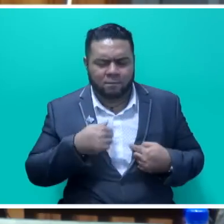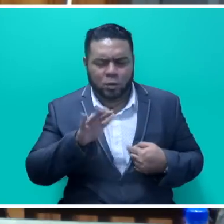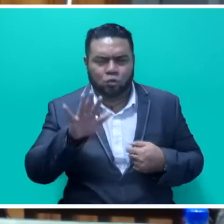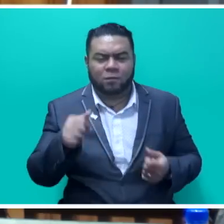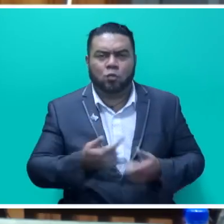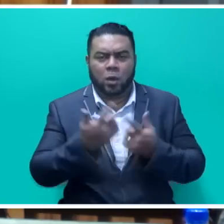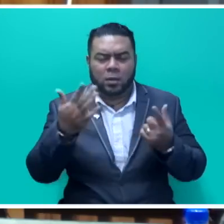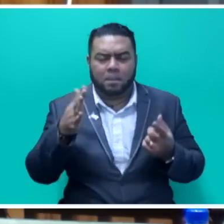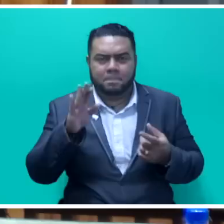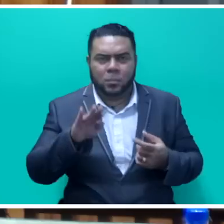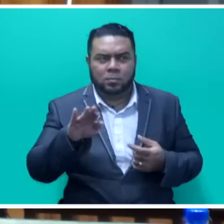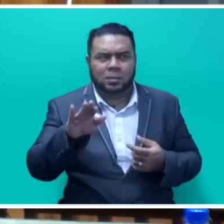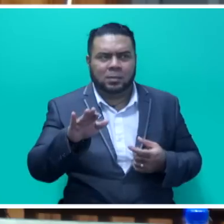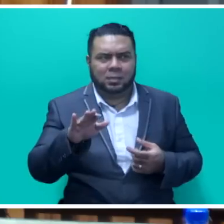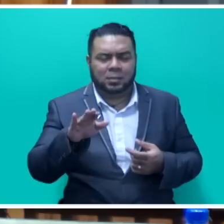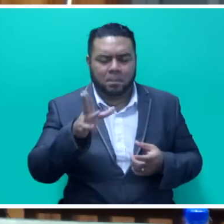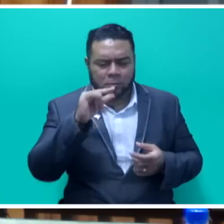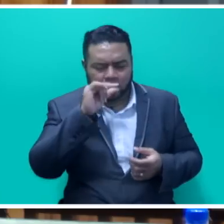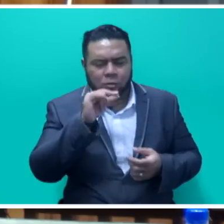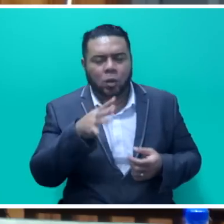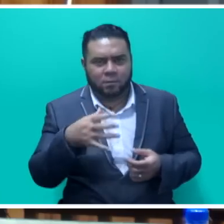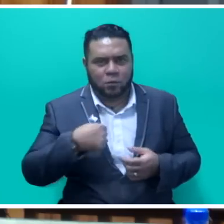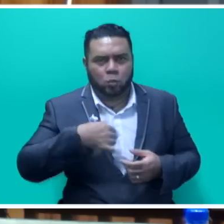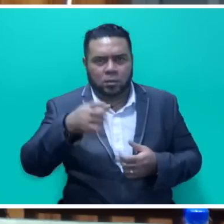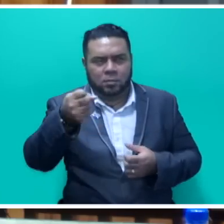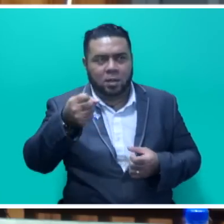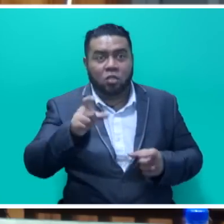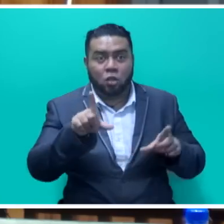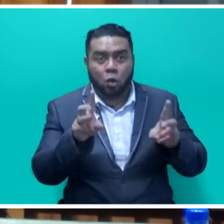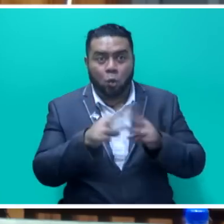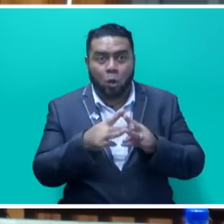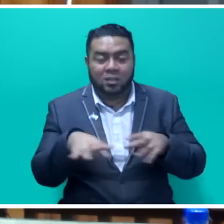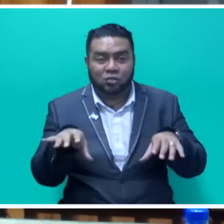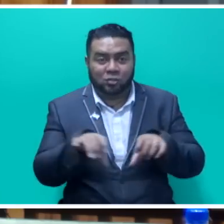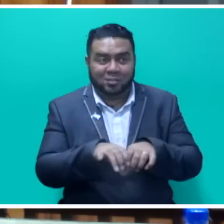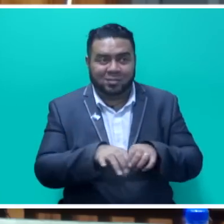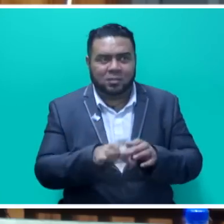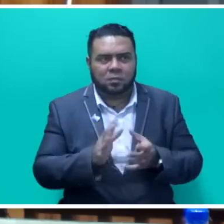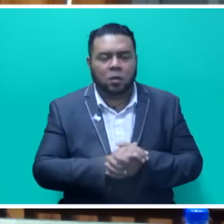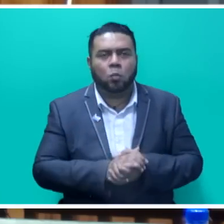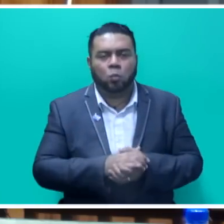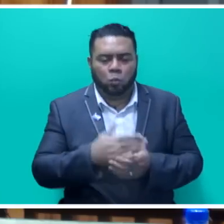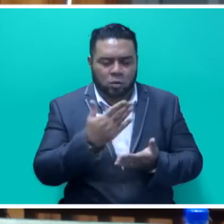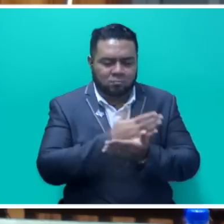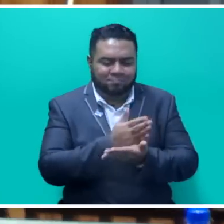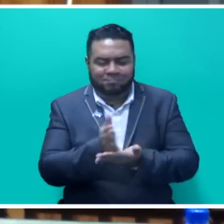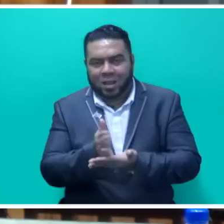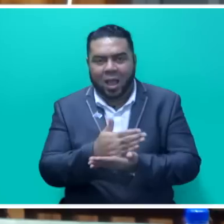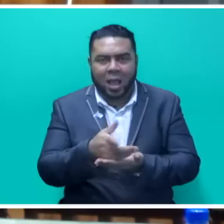lies within our grasp, unquote. The coalition government, Mr. Speaker, will reset the moral compass of Fiji.